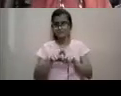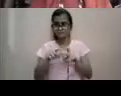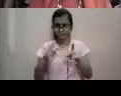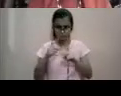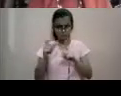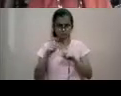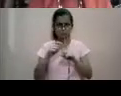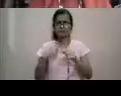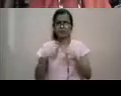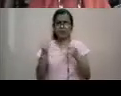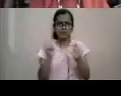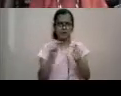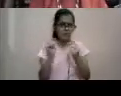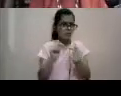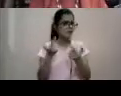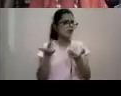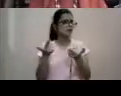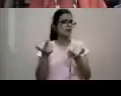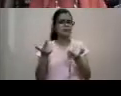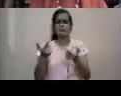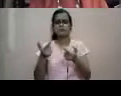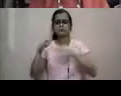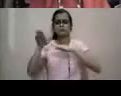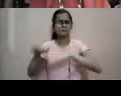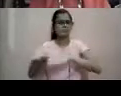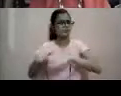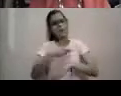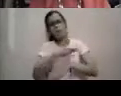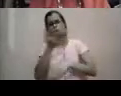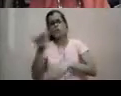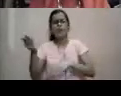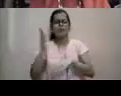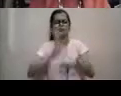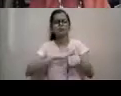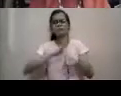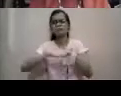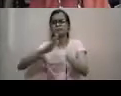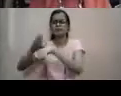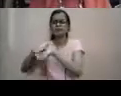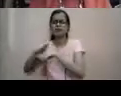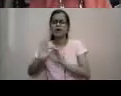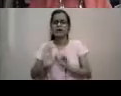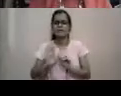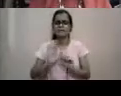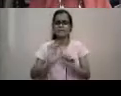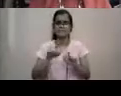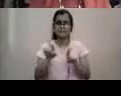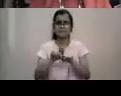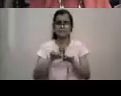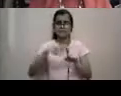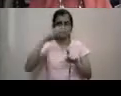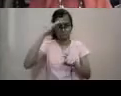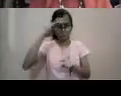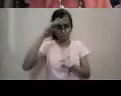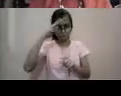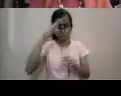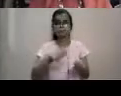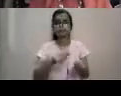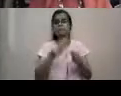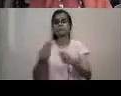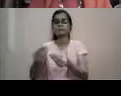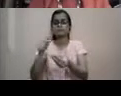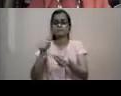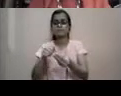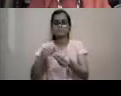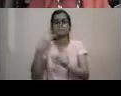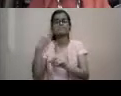that dependence is inevitable and universal, unless we address these worries, we fail to move beyond the